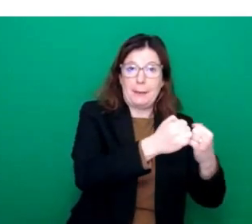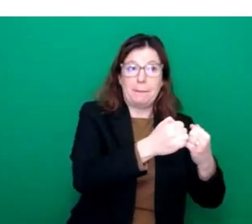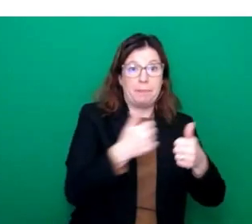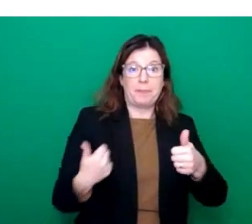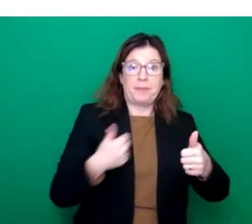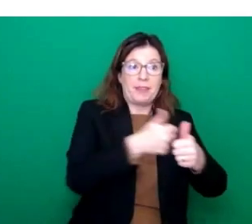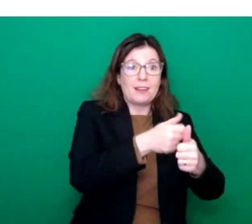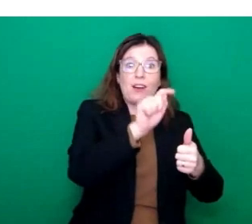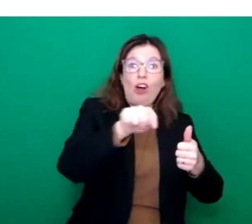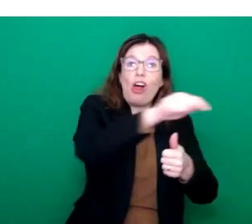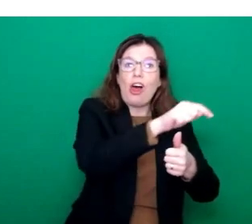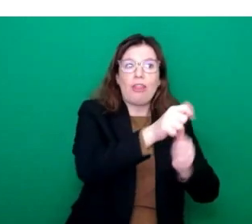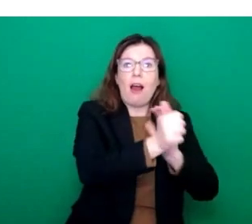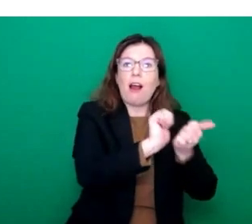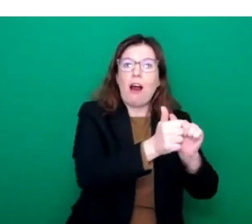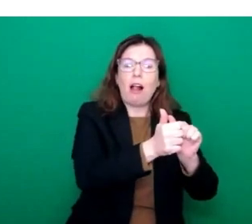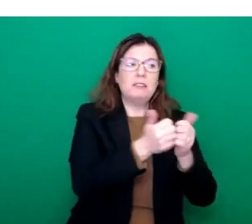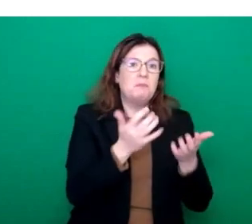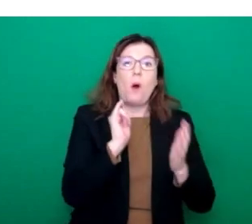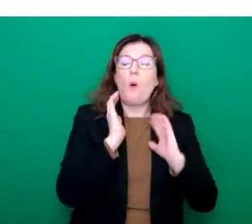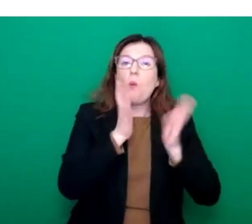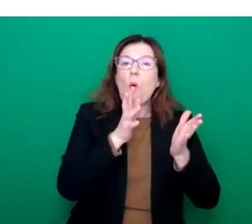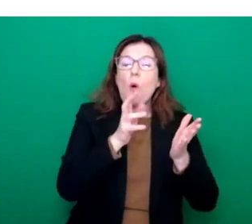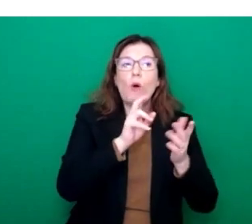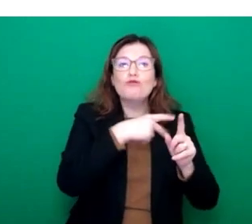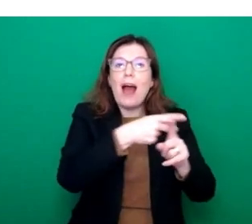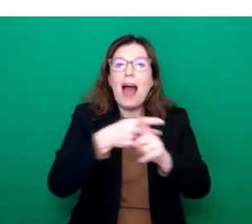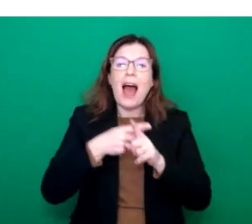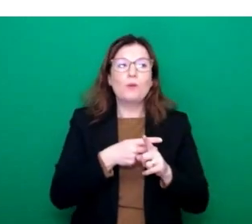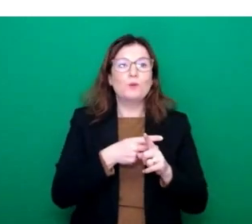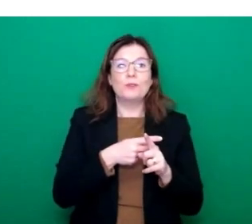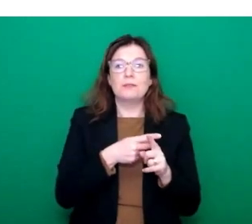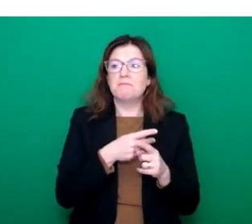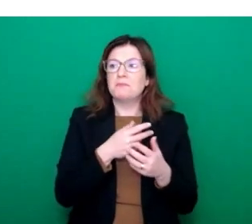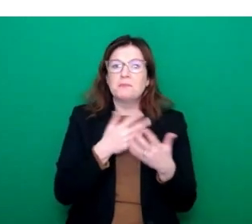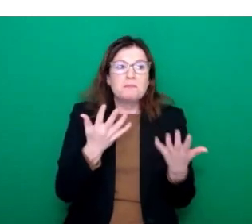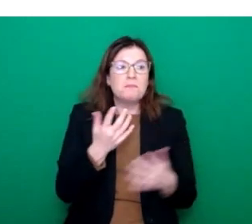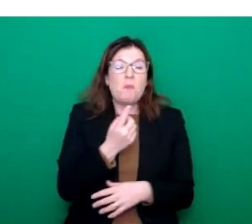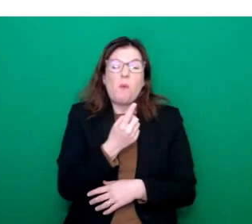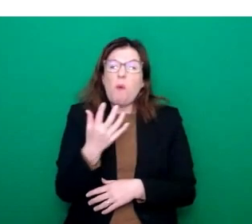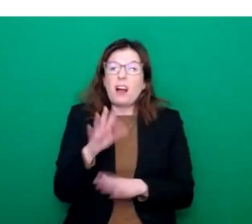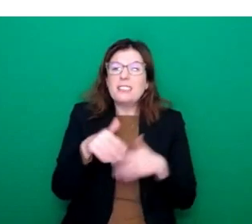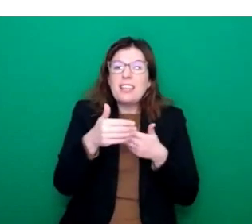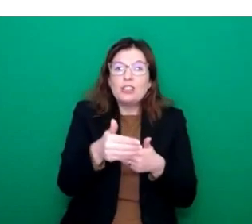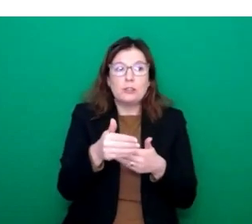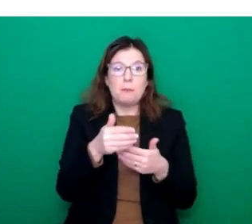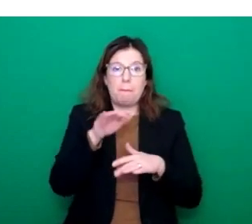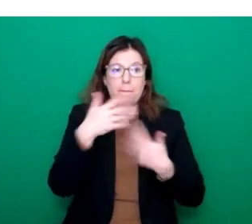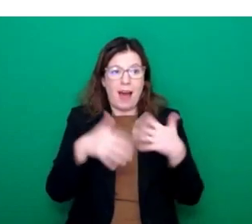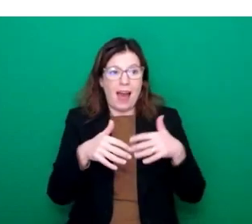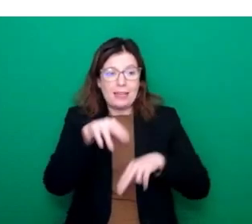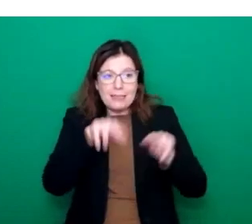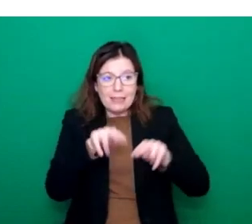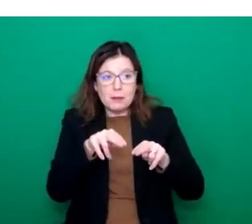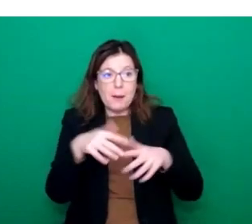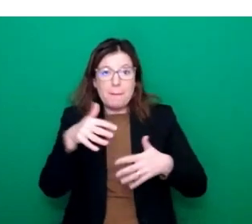multidisciplinary team working and ward rounds, and then offering brief, often just one session pain assessment and intervention, being able